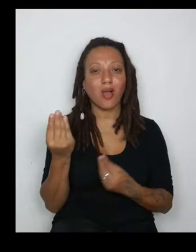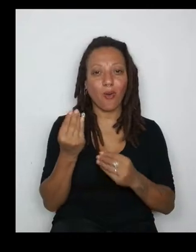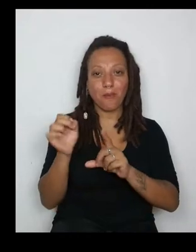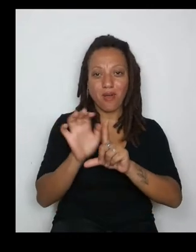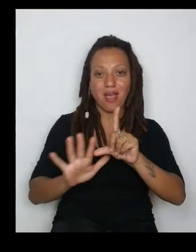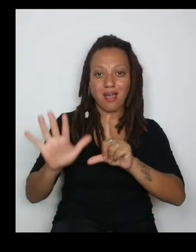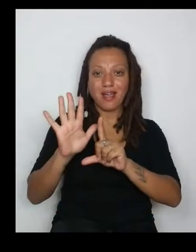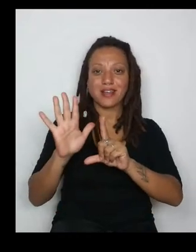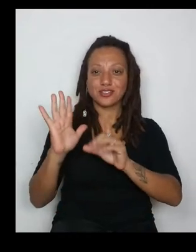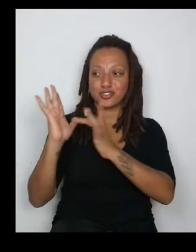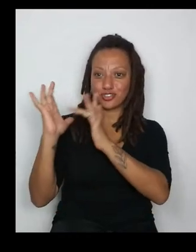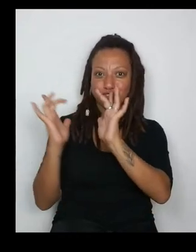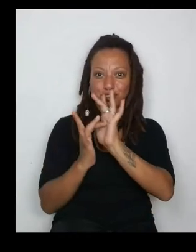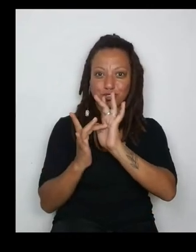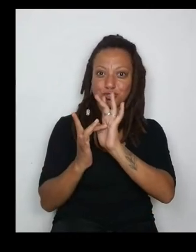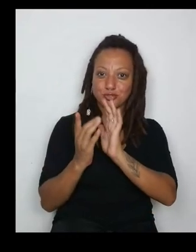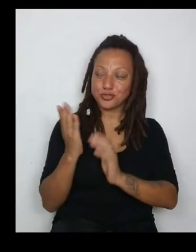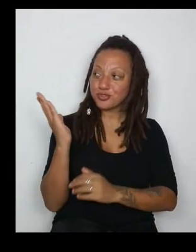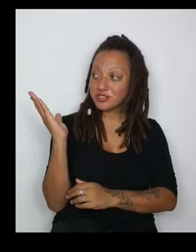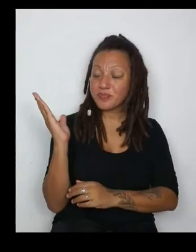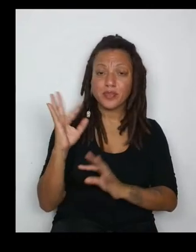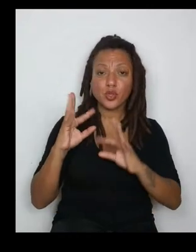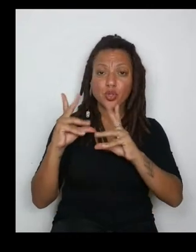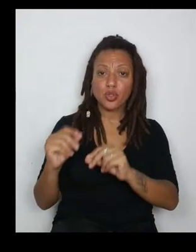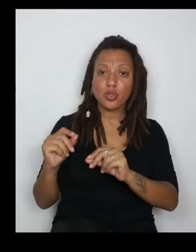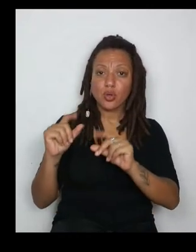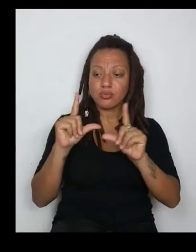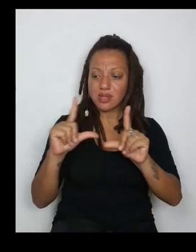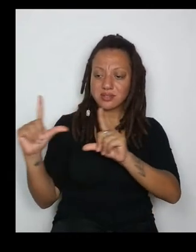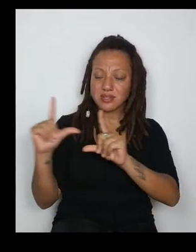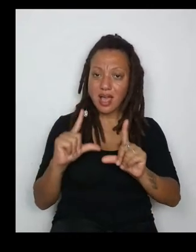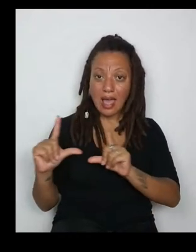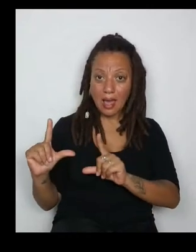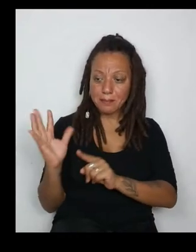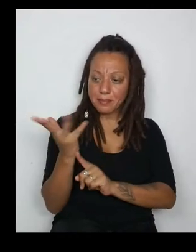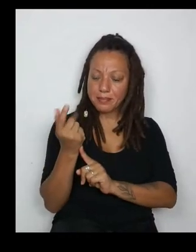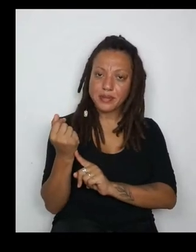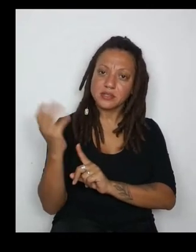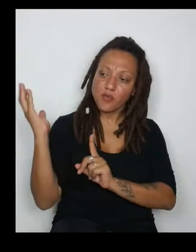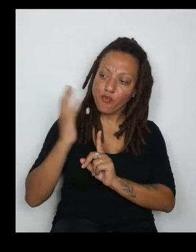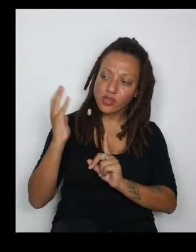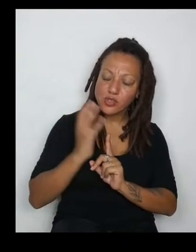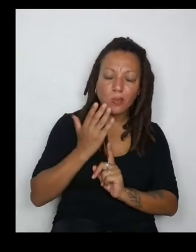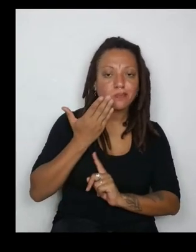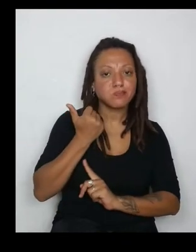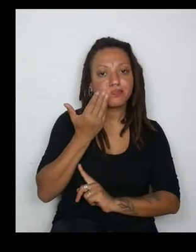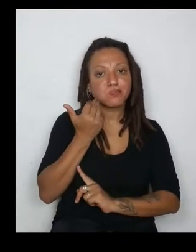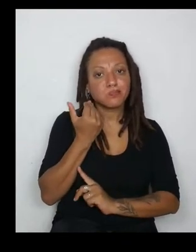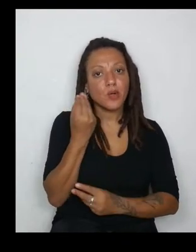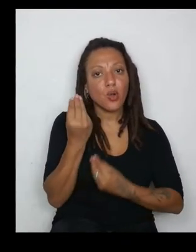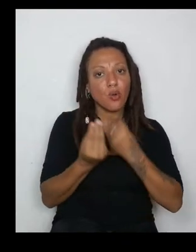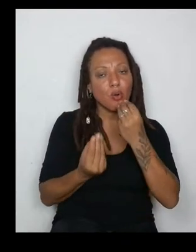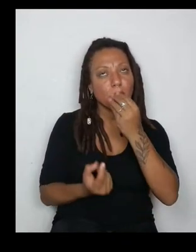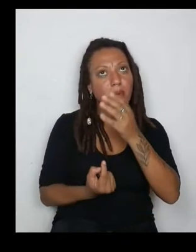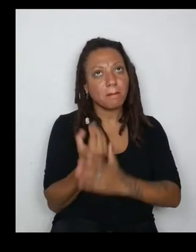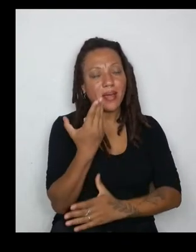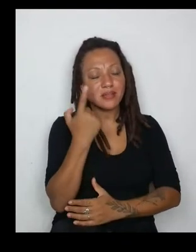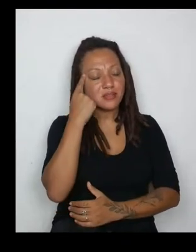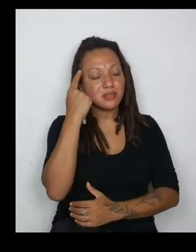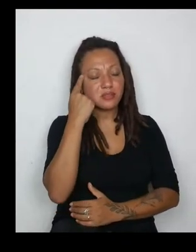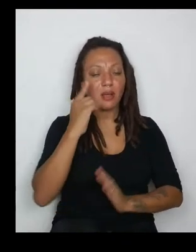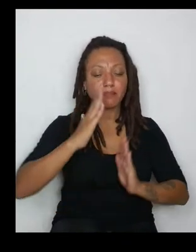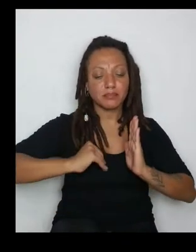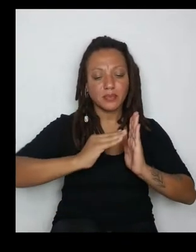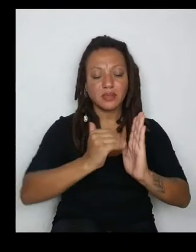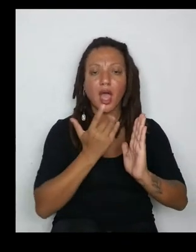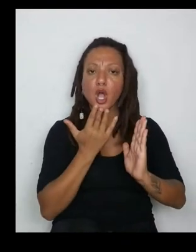painterly vocabulary the way he thinks about color the way he thinks about composition the way he thinks about breaking up a surface and so